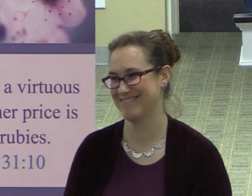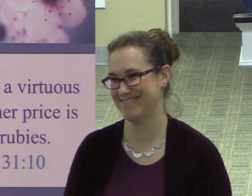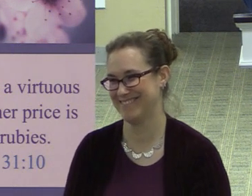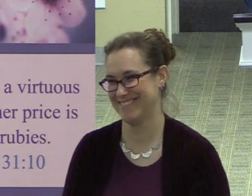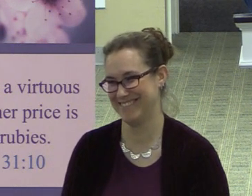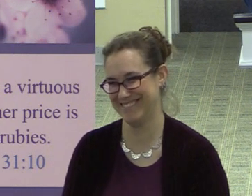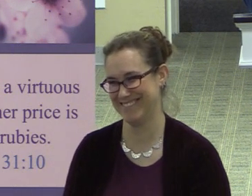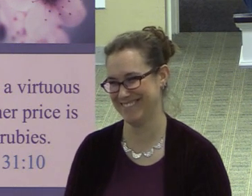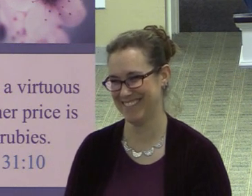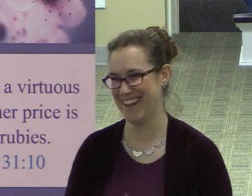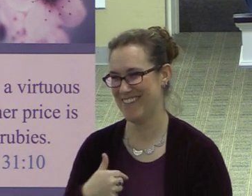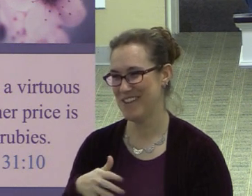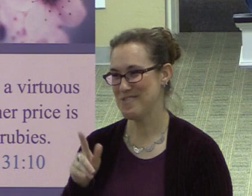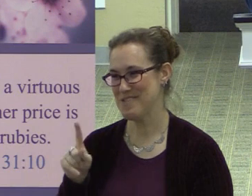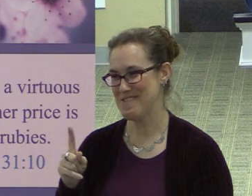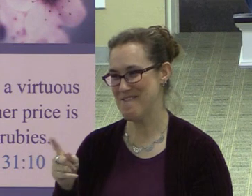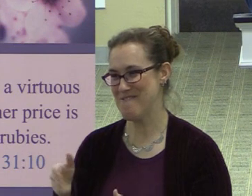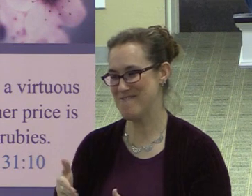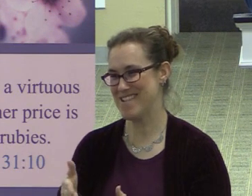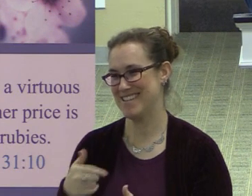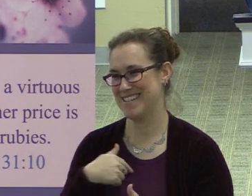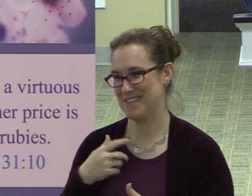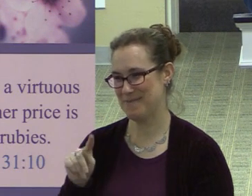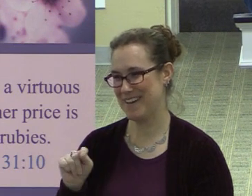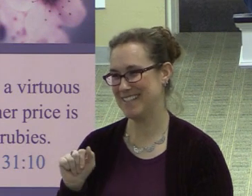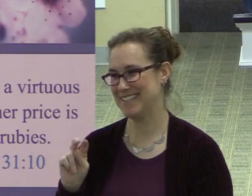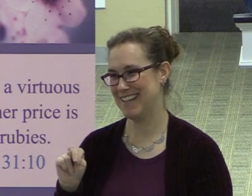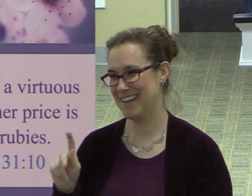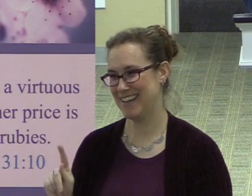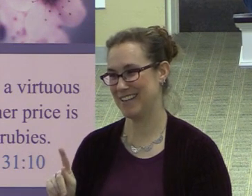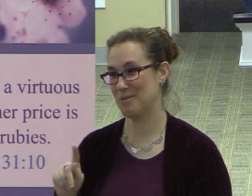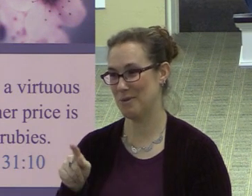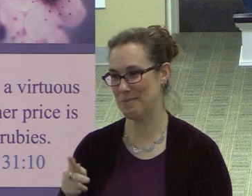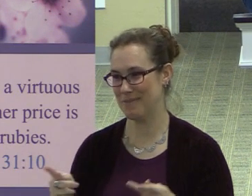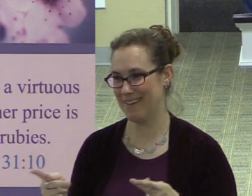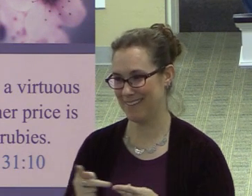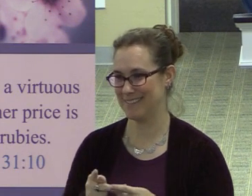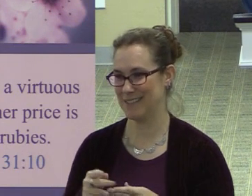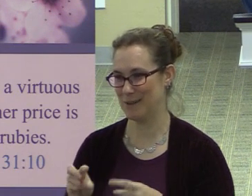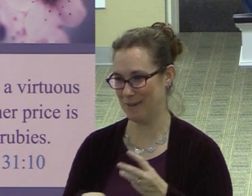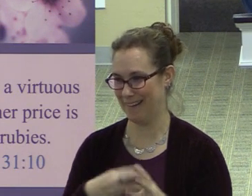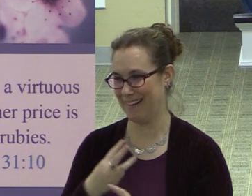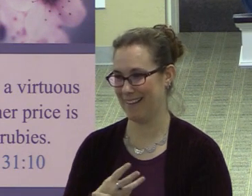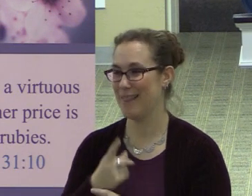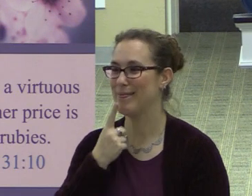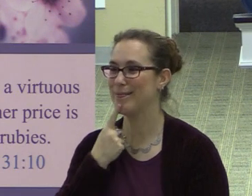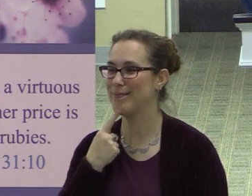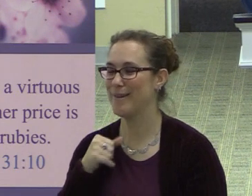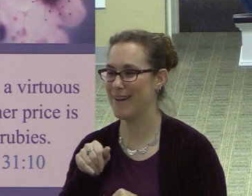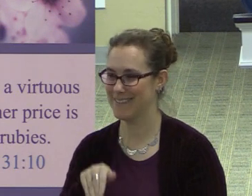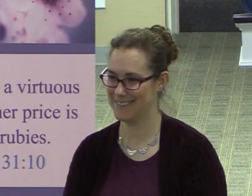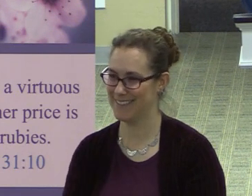Even the one fish that's in my tank, the big purple one, it only comes from one place in the world, the Red Sea. That's where they're from.